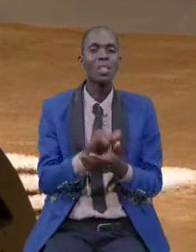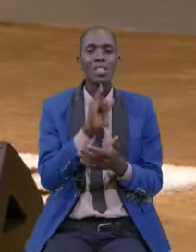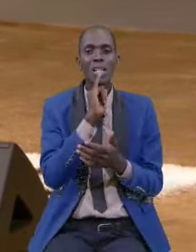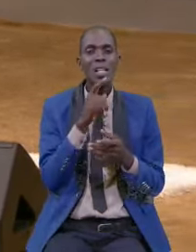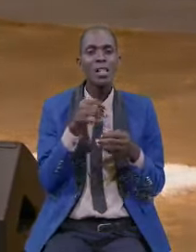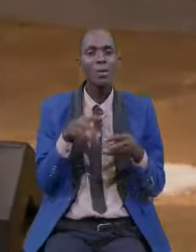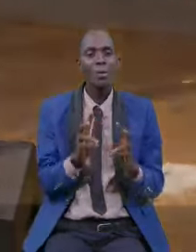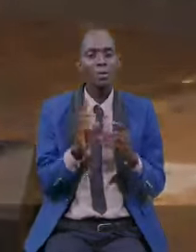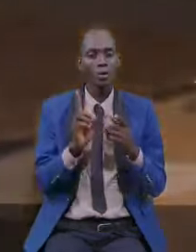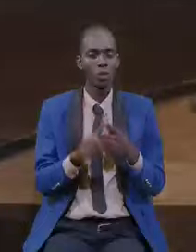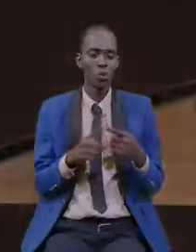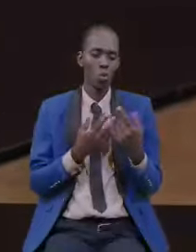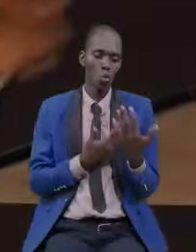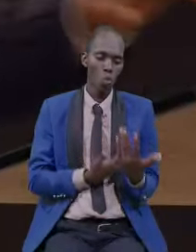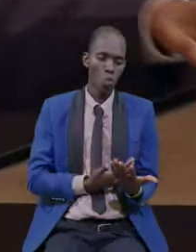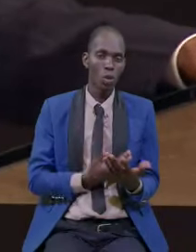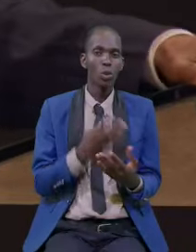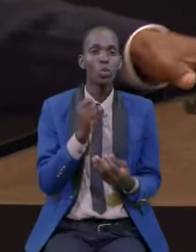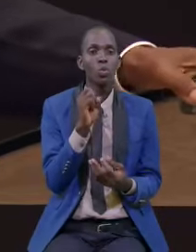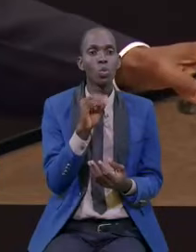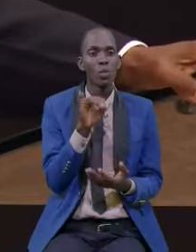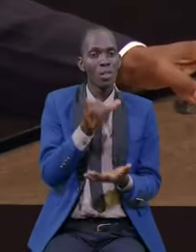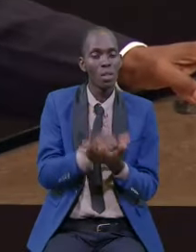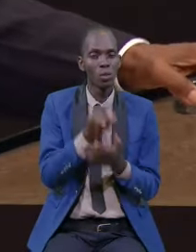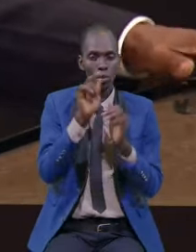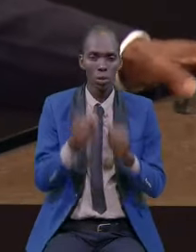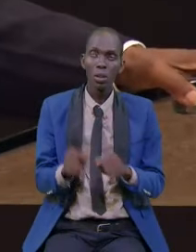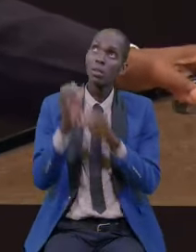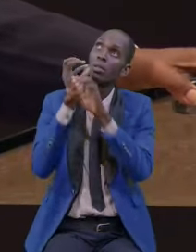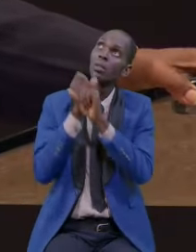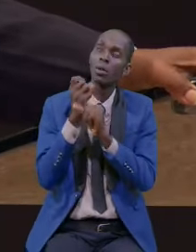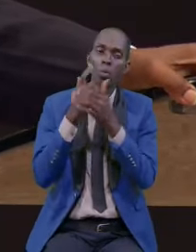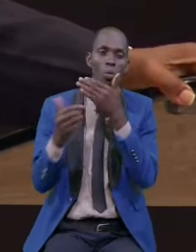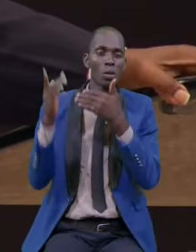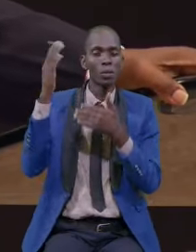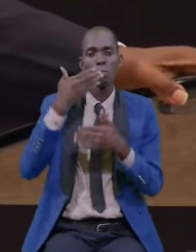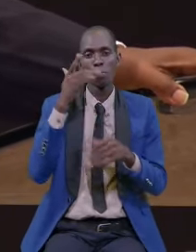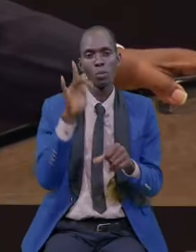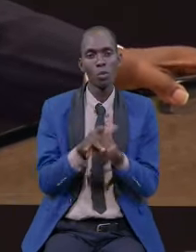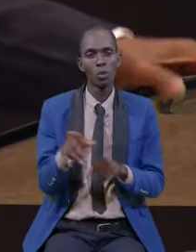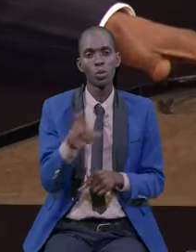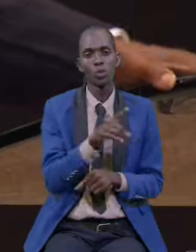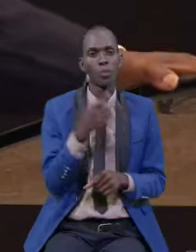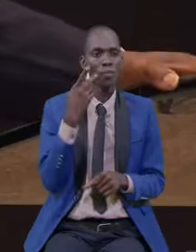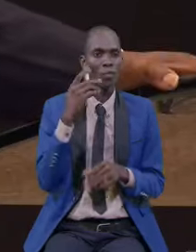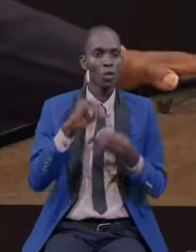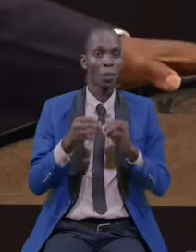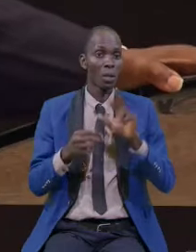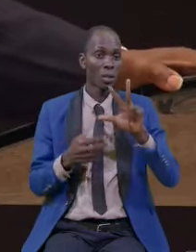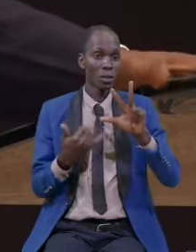the Lord so that we can inherit what he has promised. We're looking at number three. Number three,